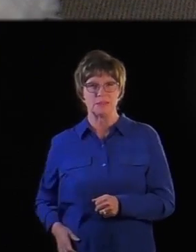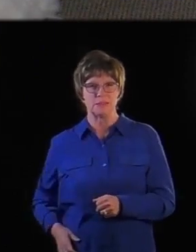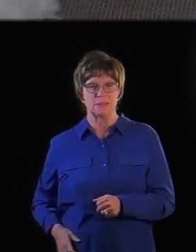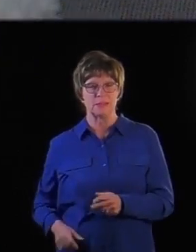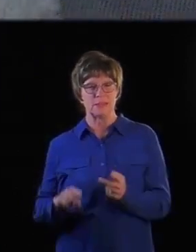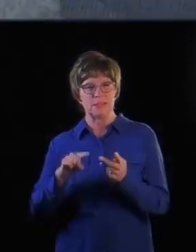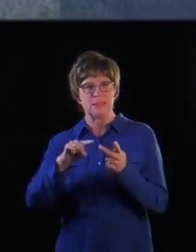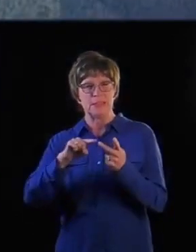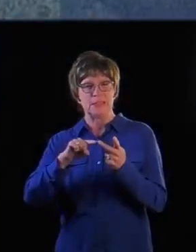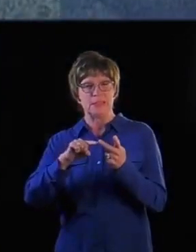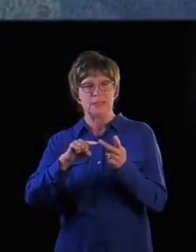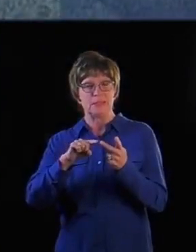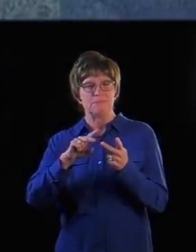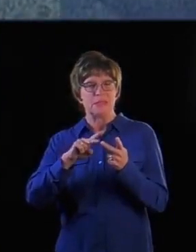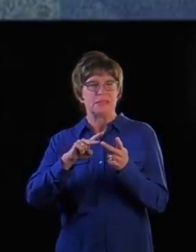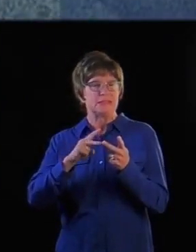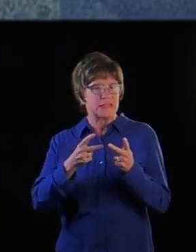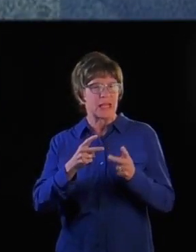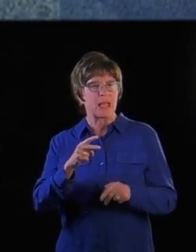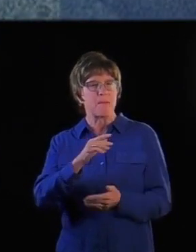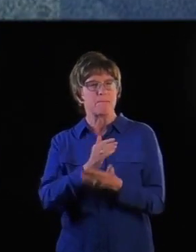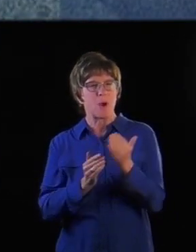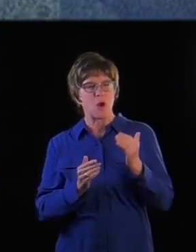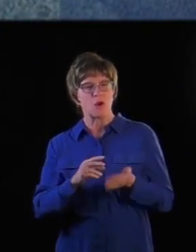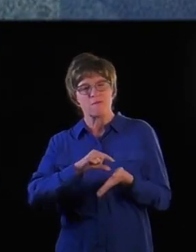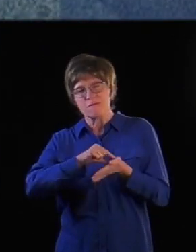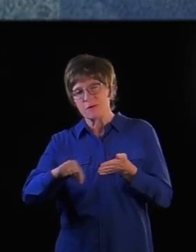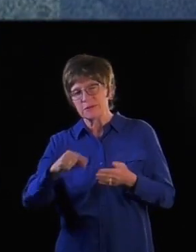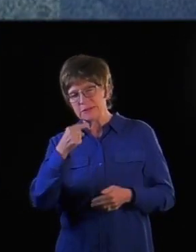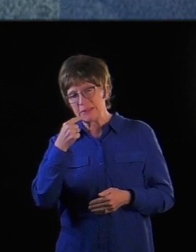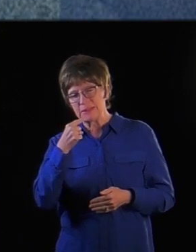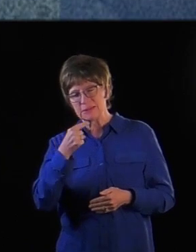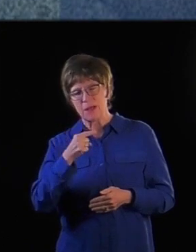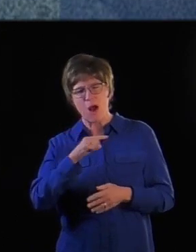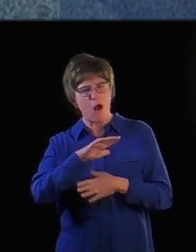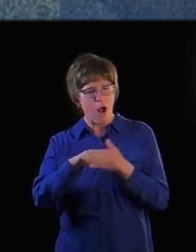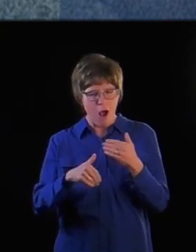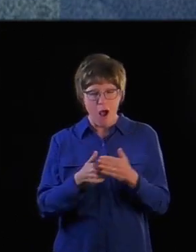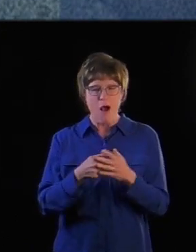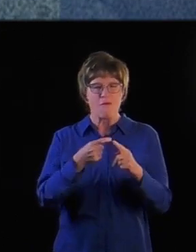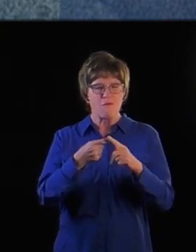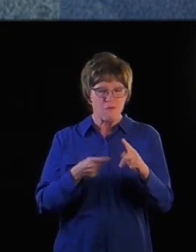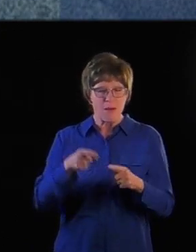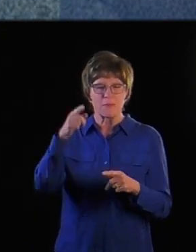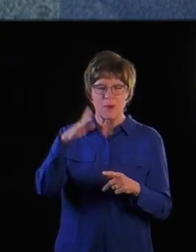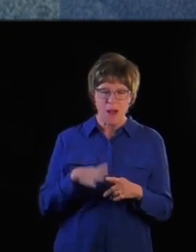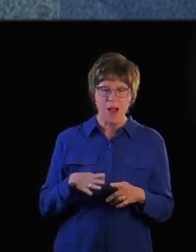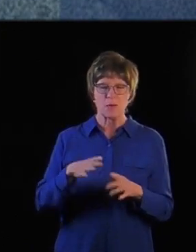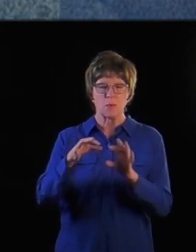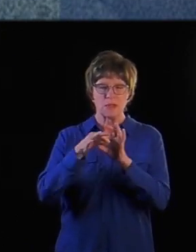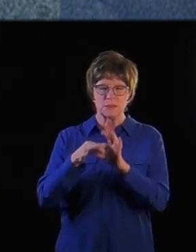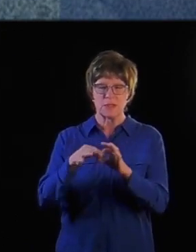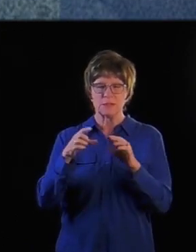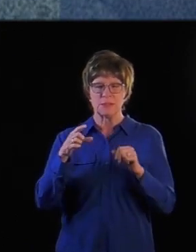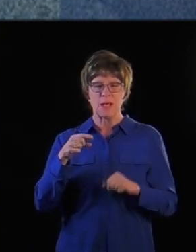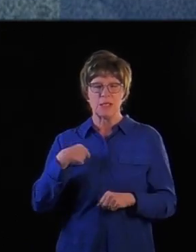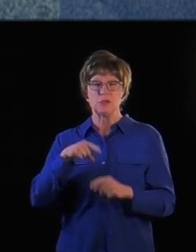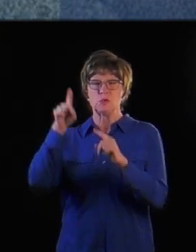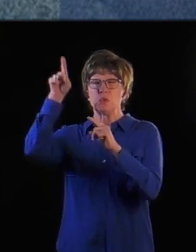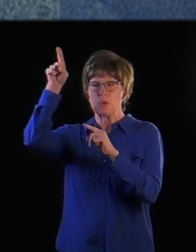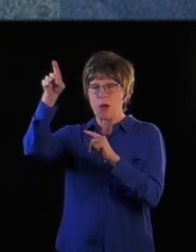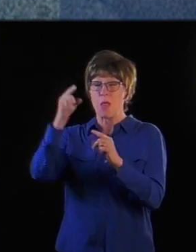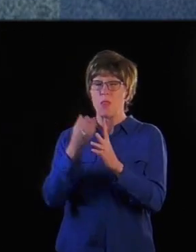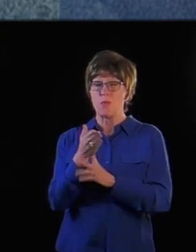of the verse, though, goes on to say, all of this is from God, who reconciled us to himself through Christ. Here's the second part.